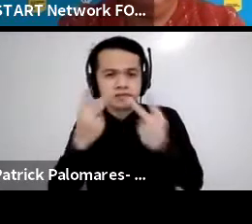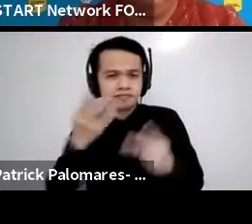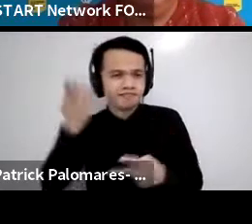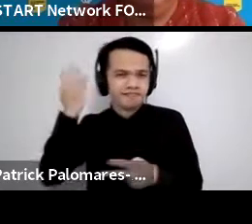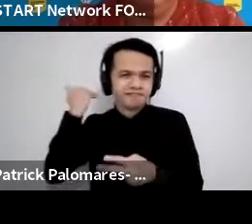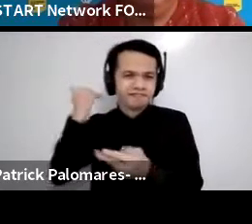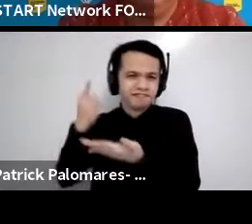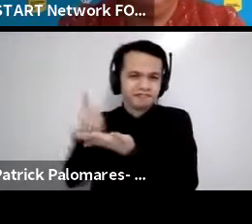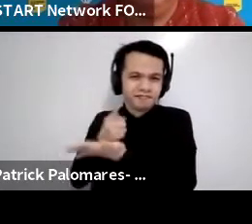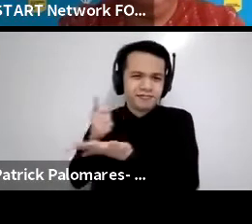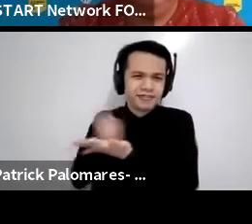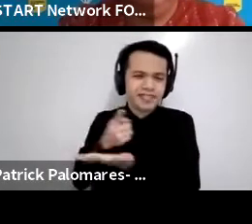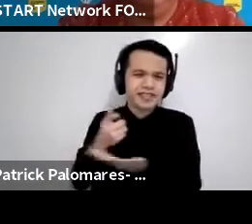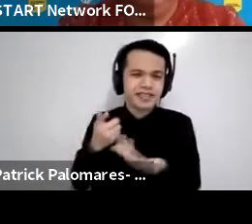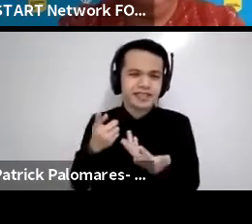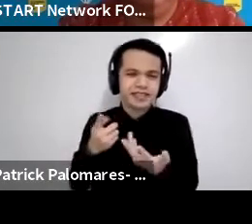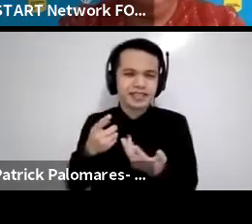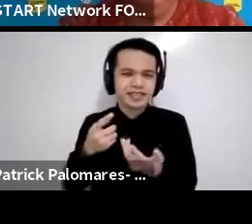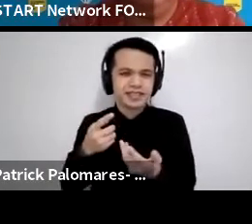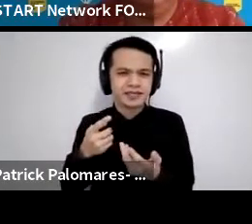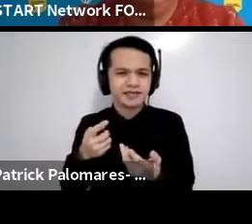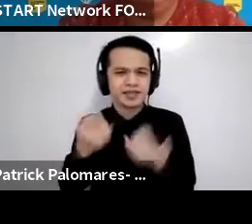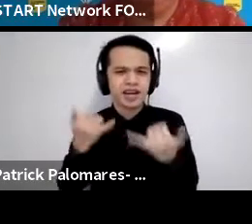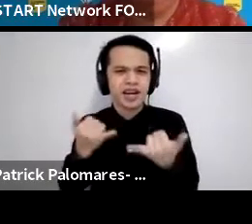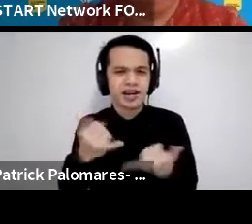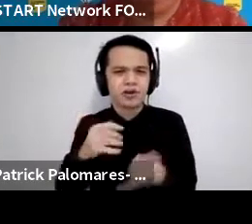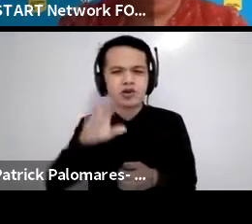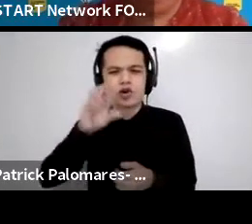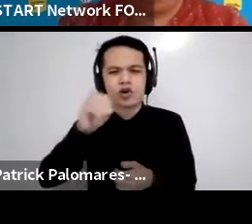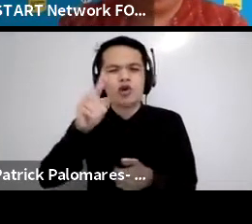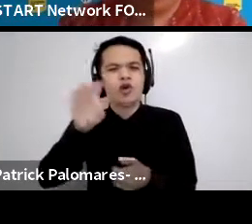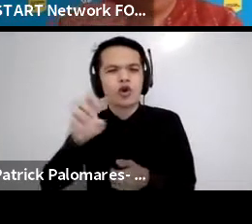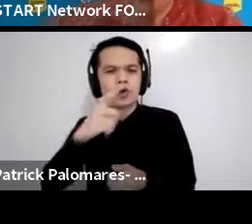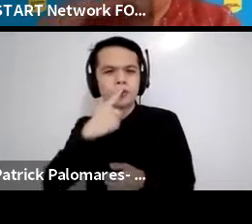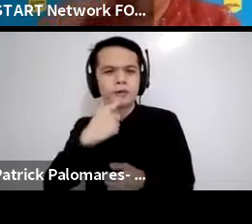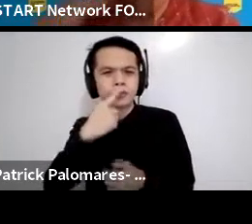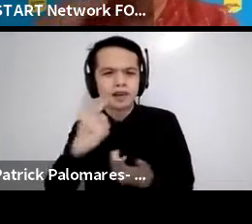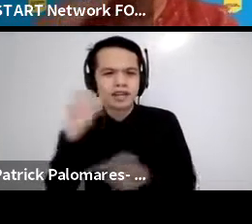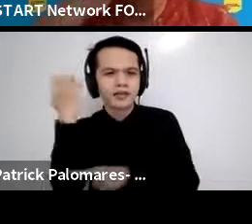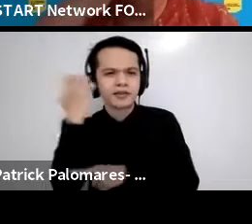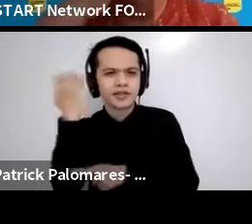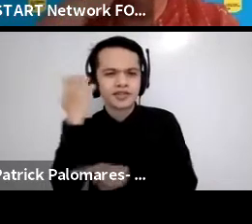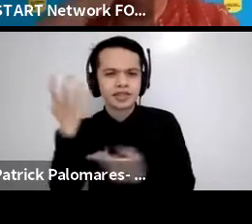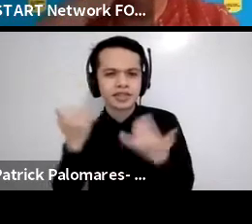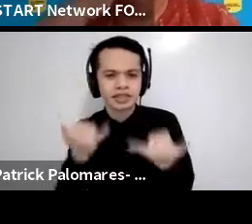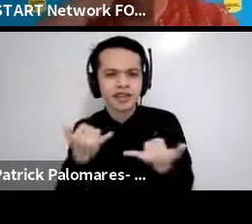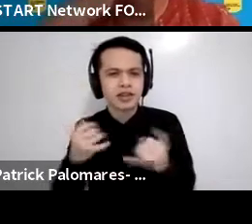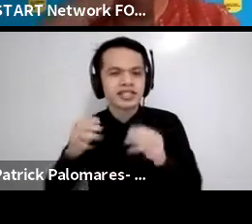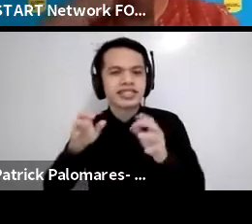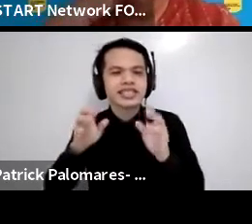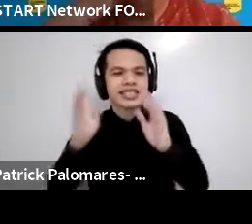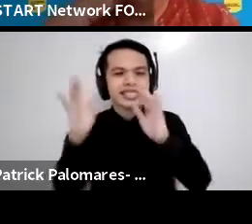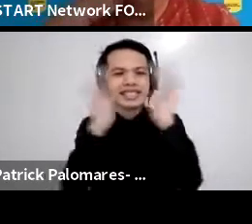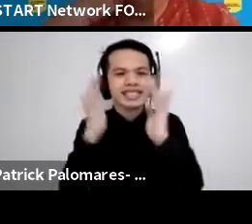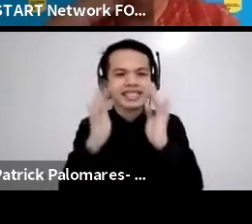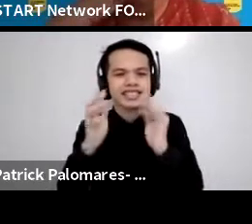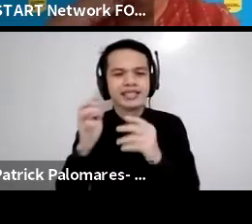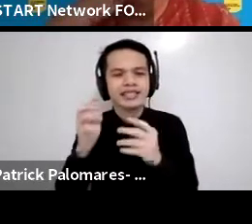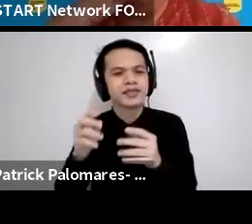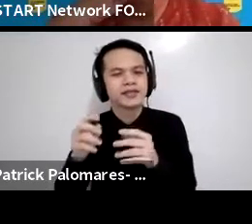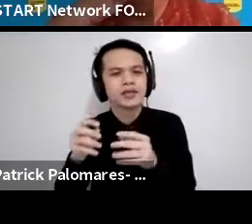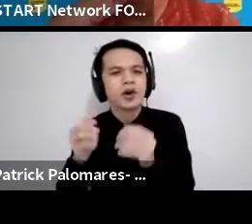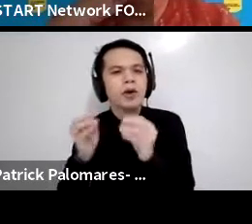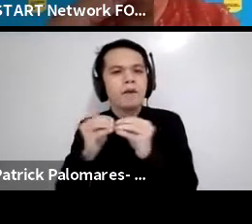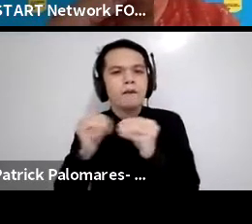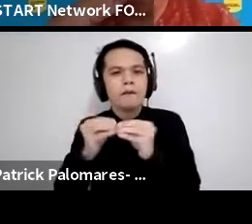few weeks because of this code red on the climate emergency, you've seen that the climate change in itself exacerbates a lot